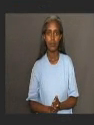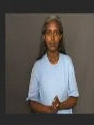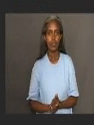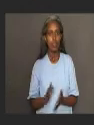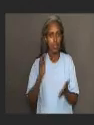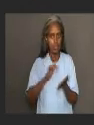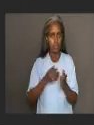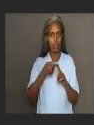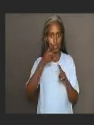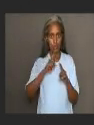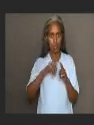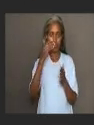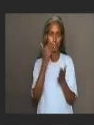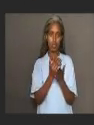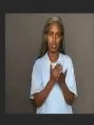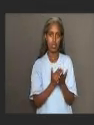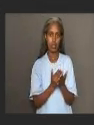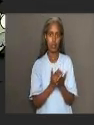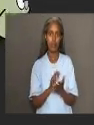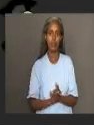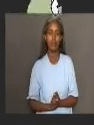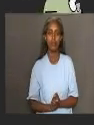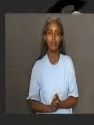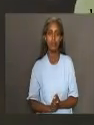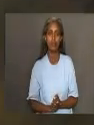Let's get back to our lesson.